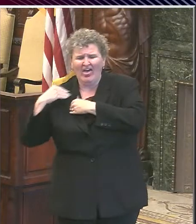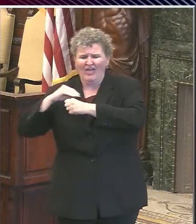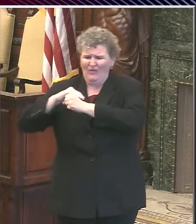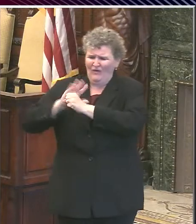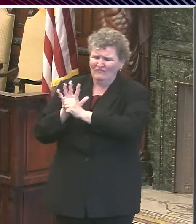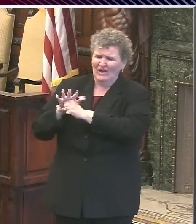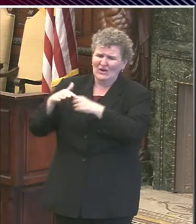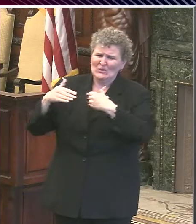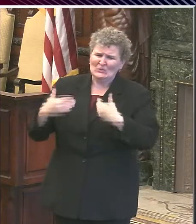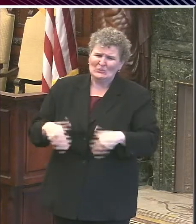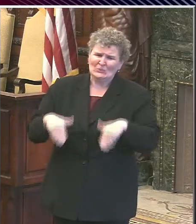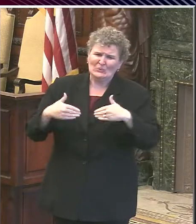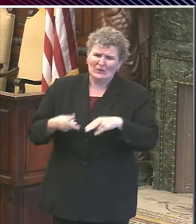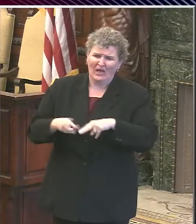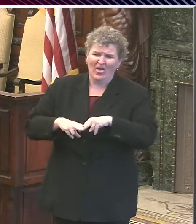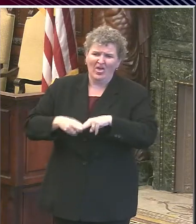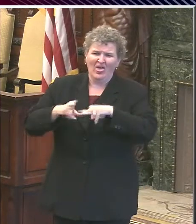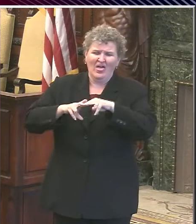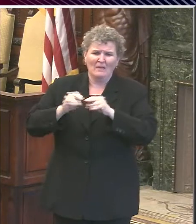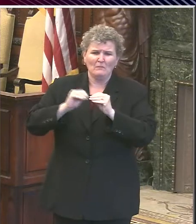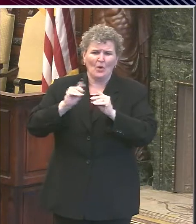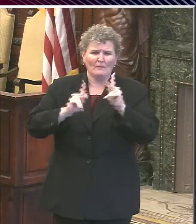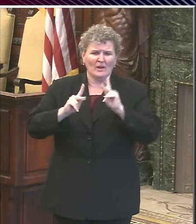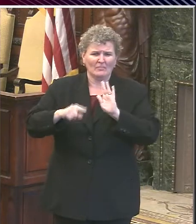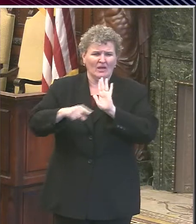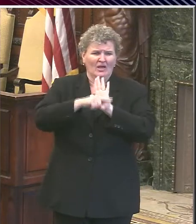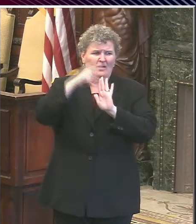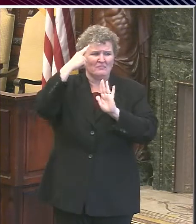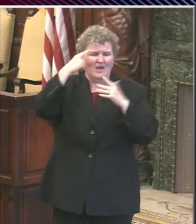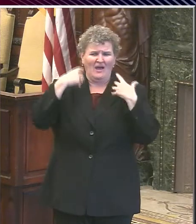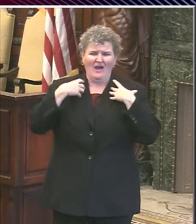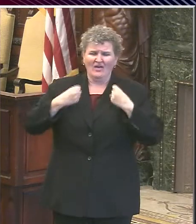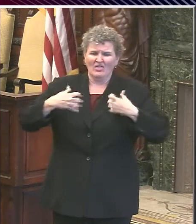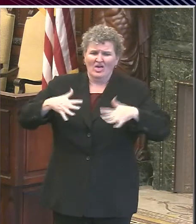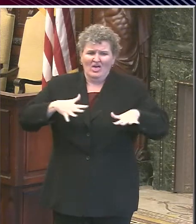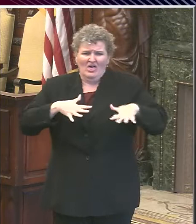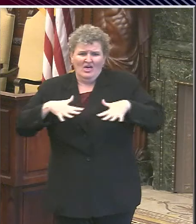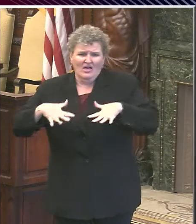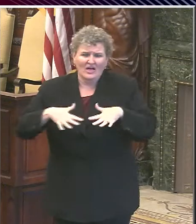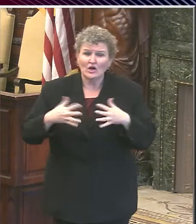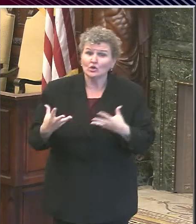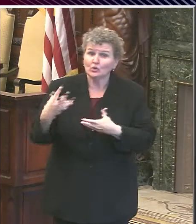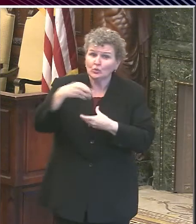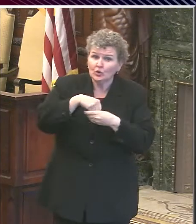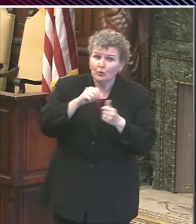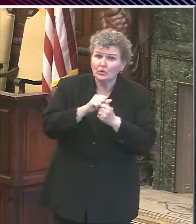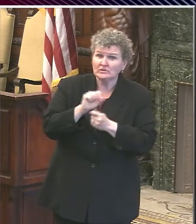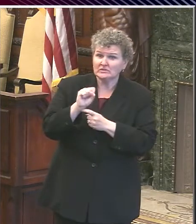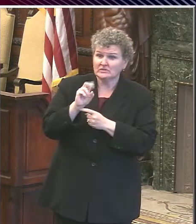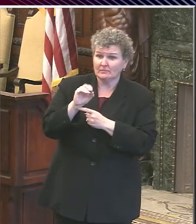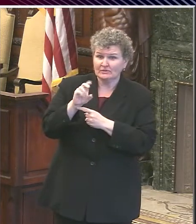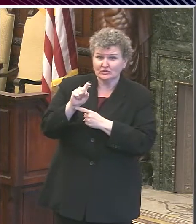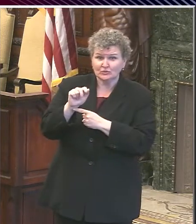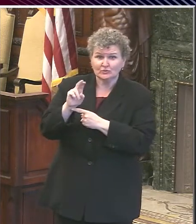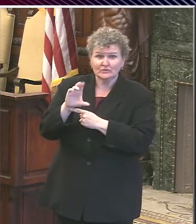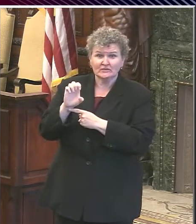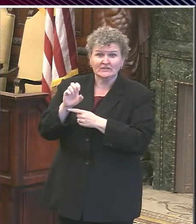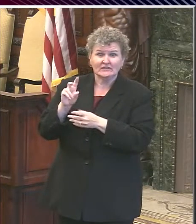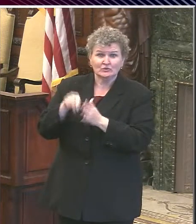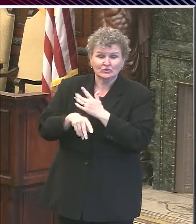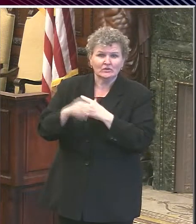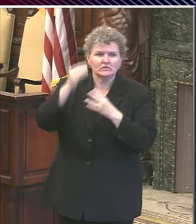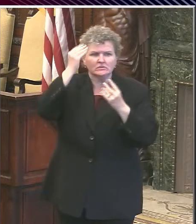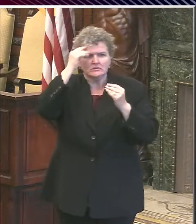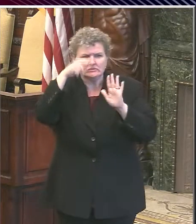levels of adverse mental health conditions. This includes substance use and suicidal ideation, especially among younger